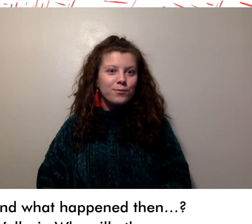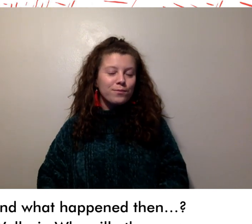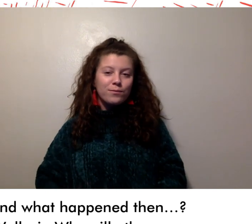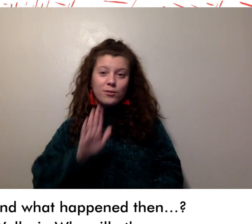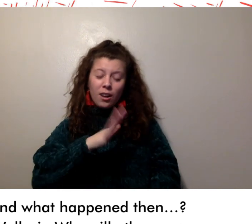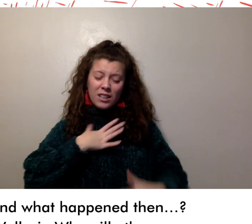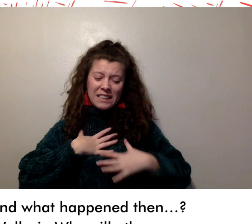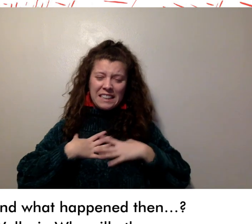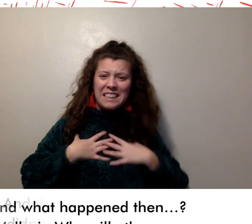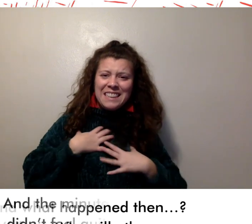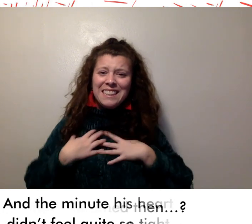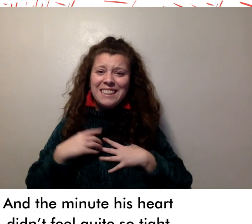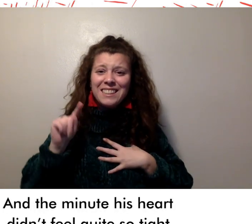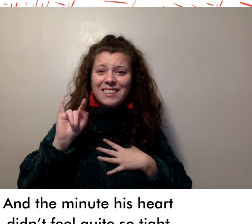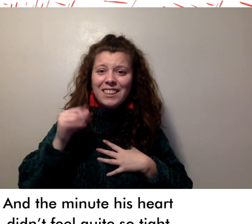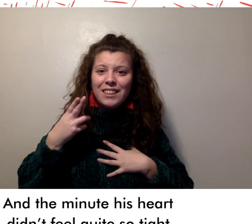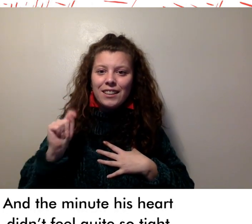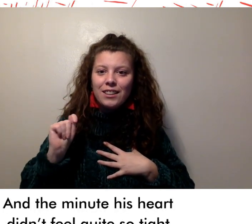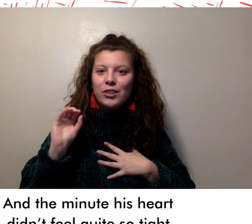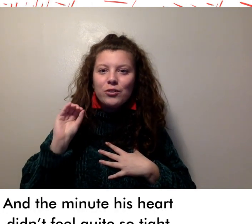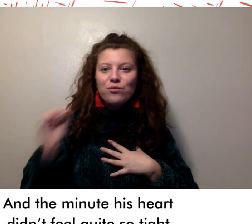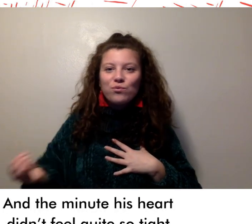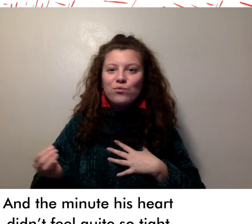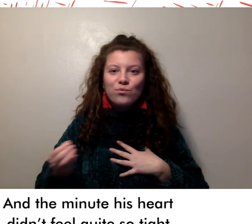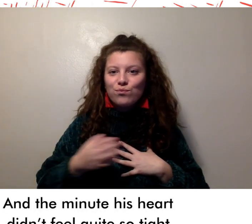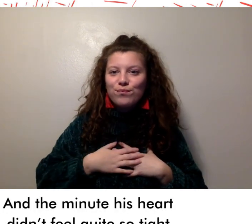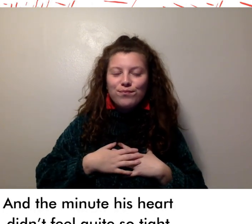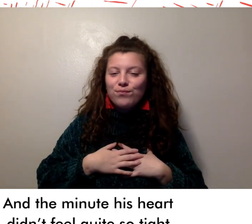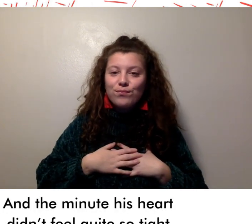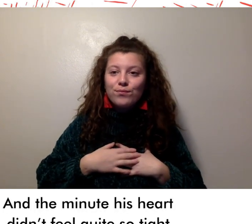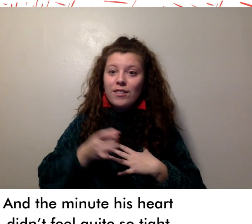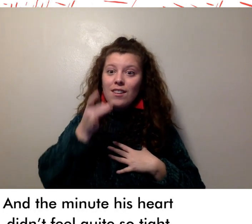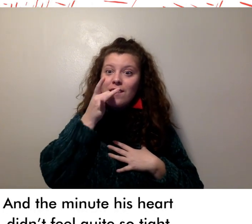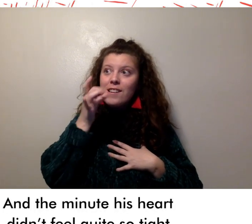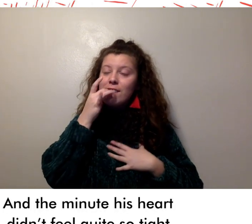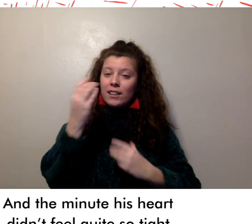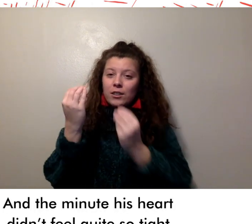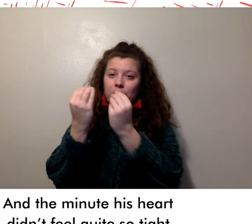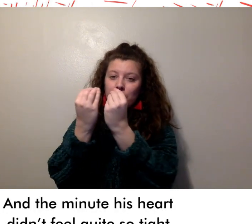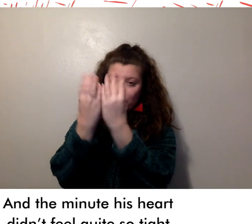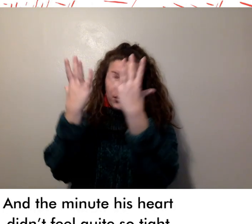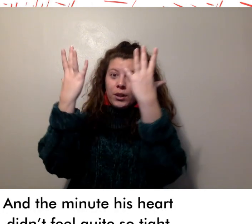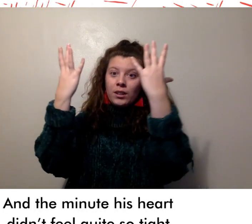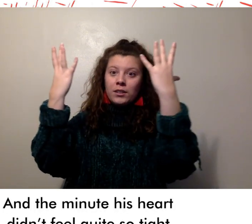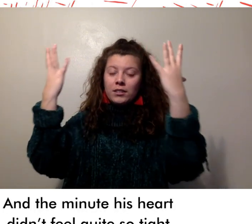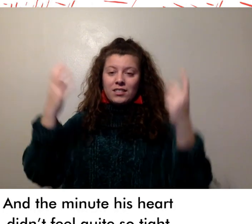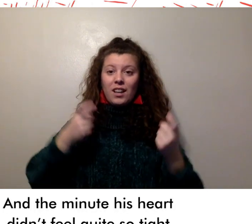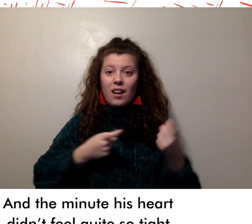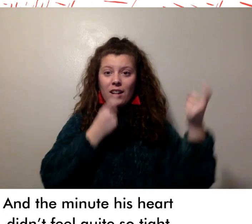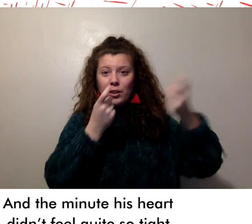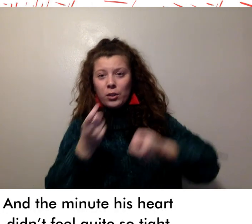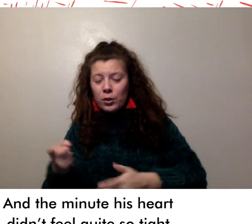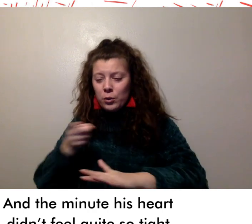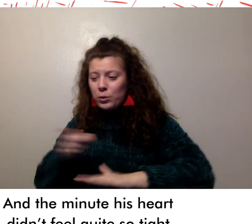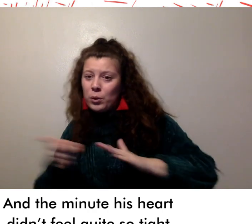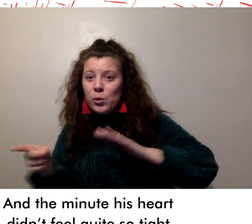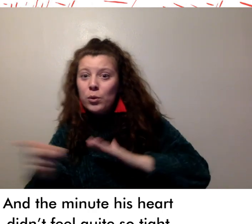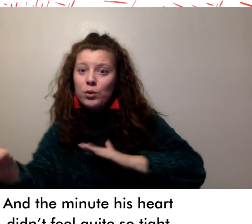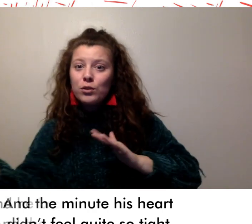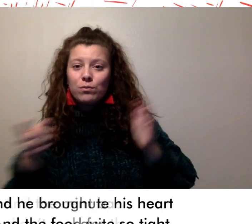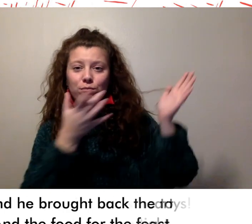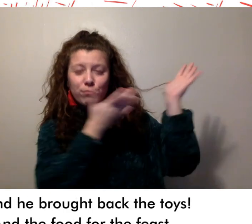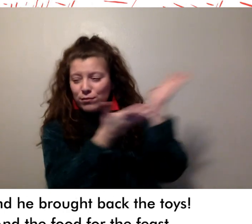that day, and the minute his heart didn't feel quite so tight, he whizzed with his load through the bright morning